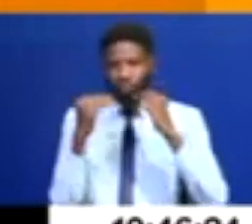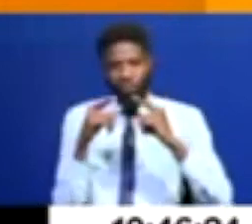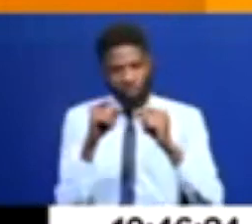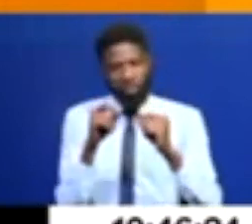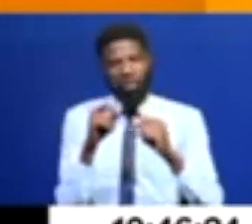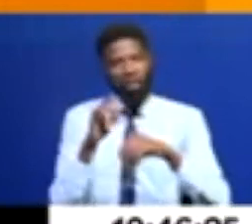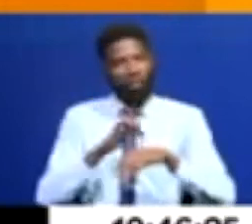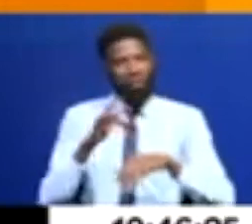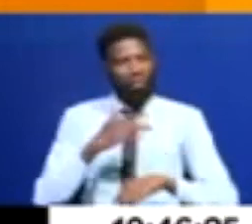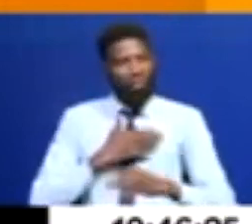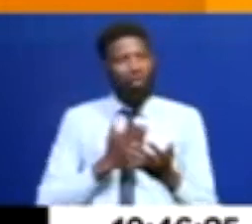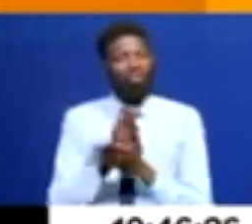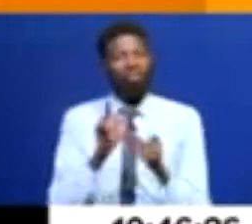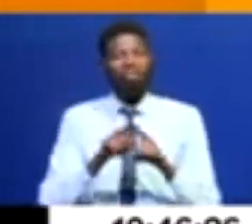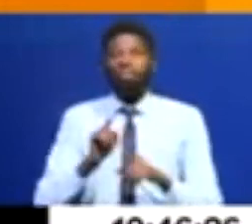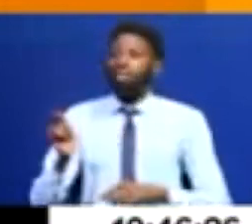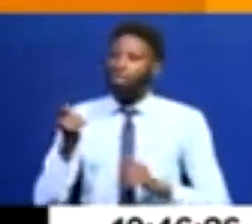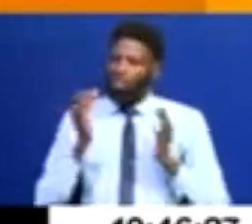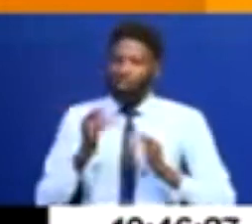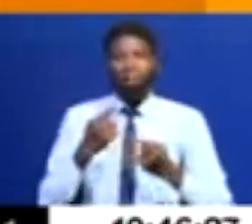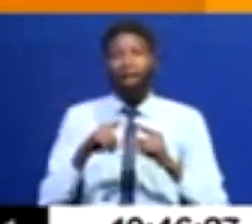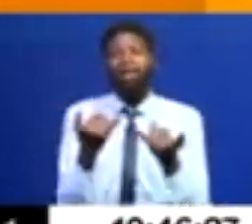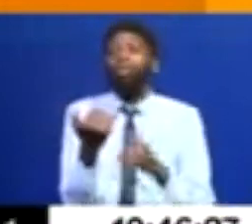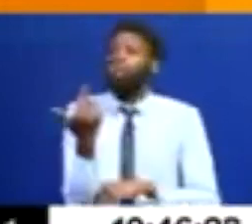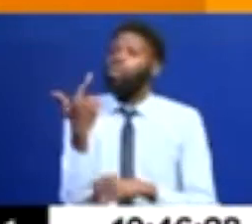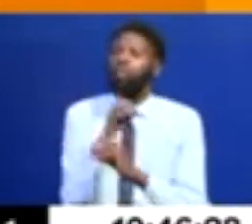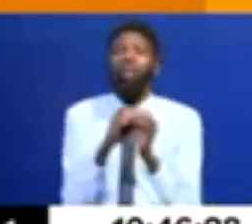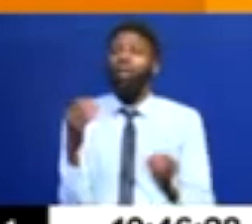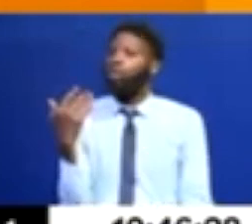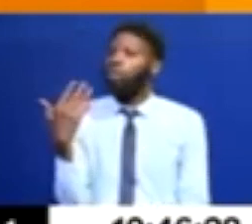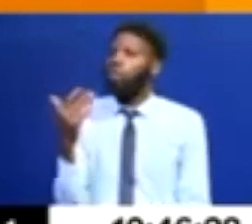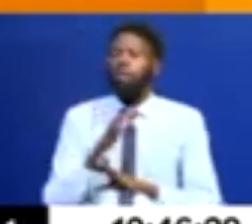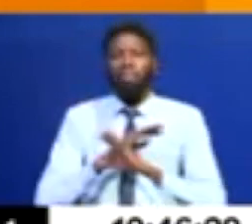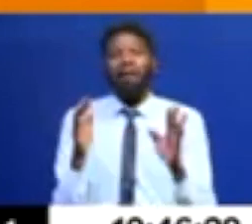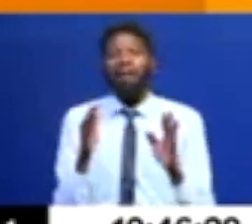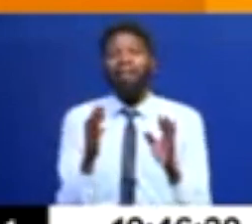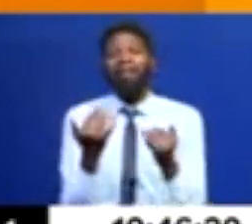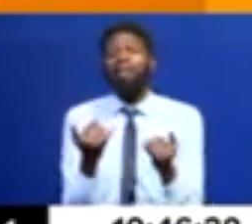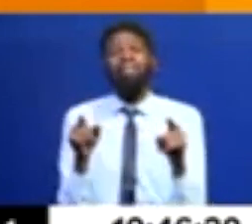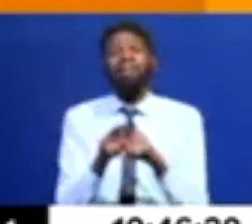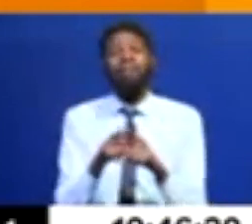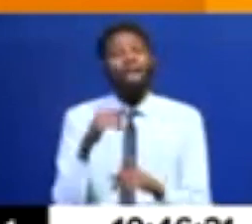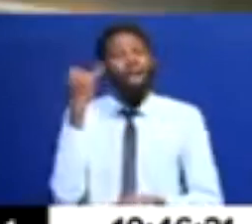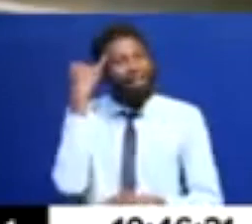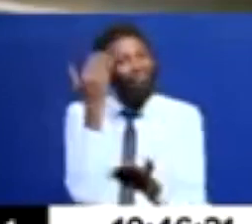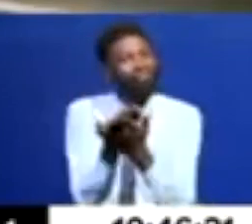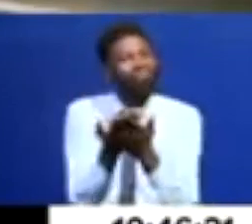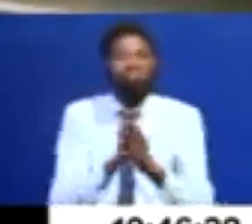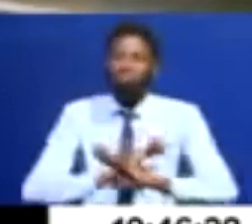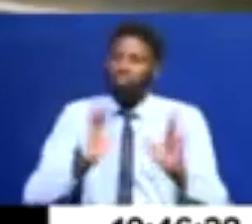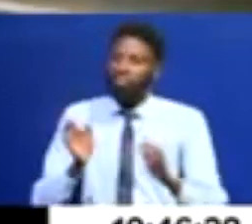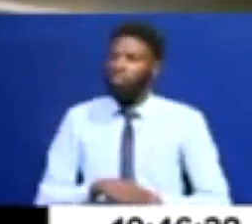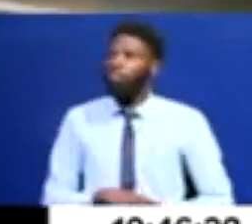on my rights as a Kenyan? And yet it is not a law, it is just a document. They are just mere proposals. You can go